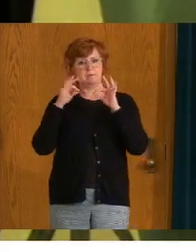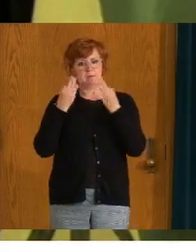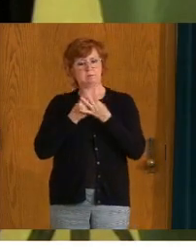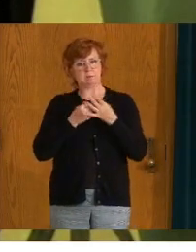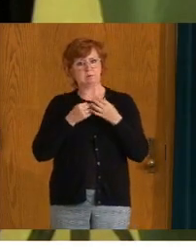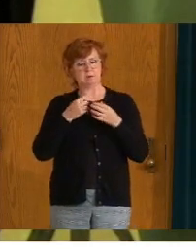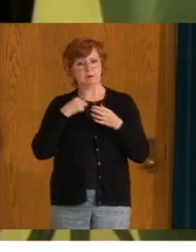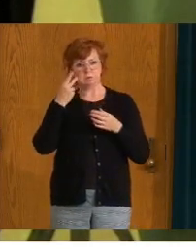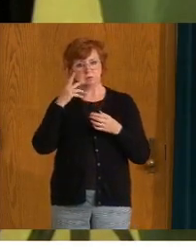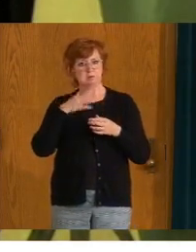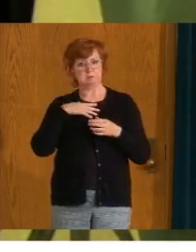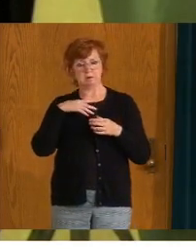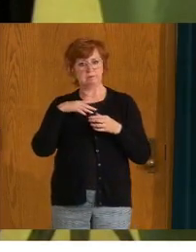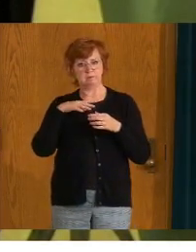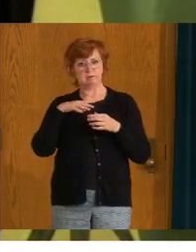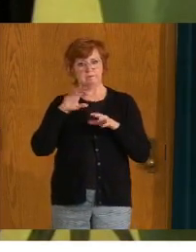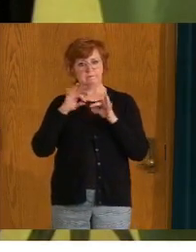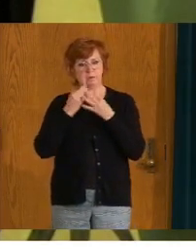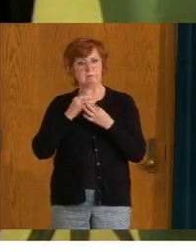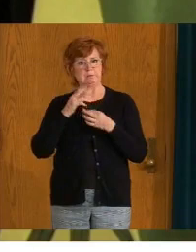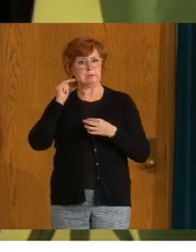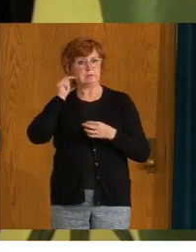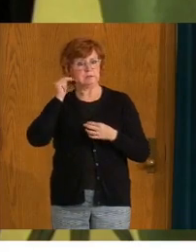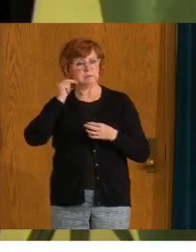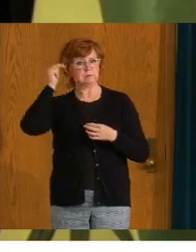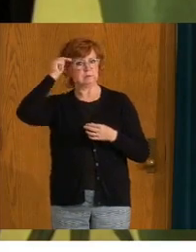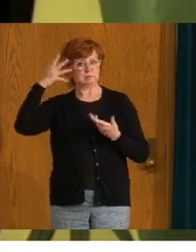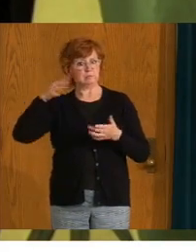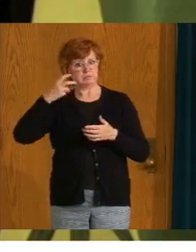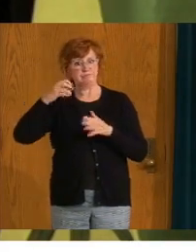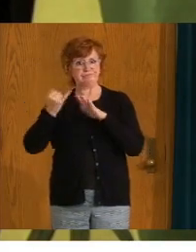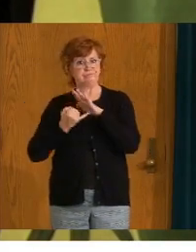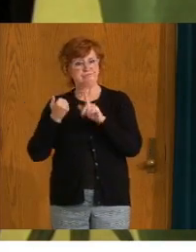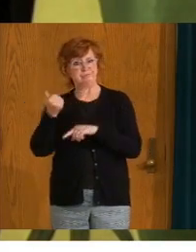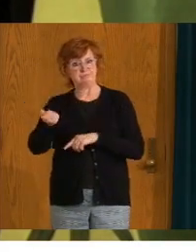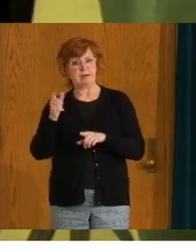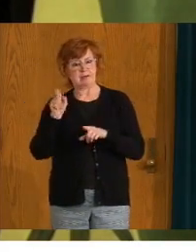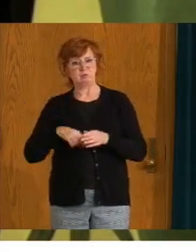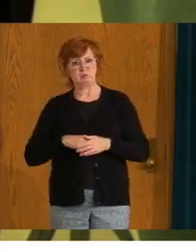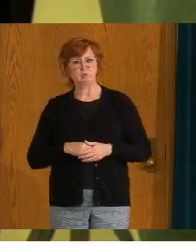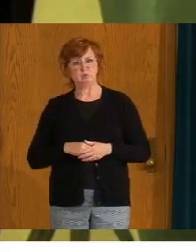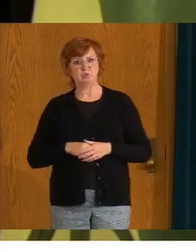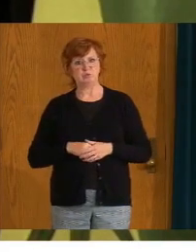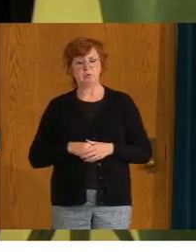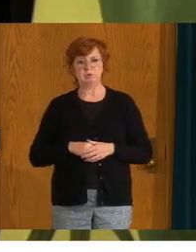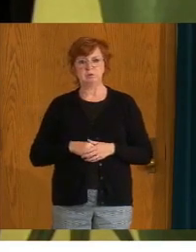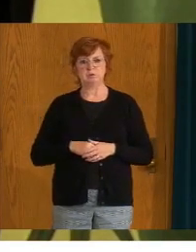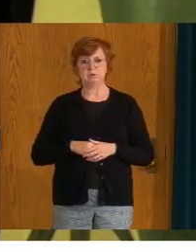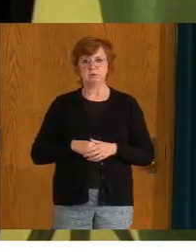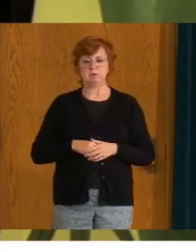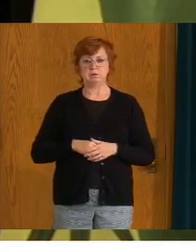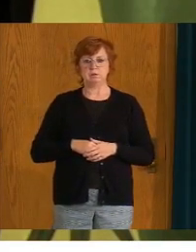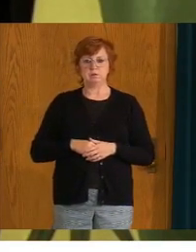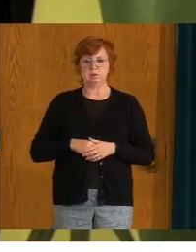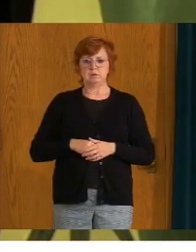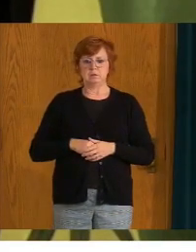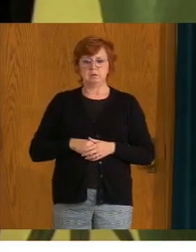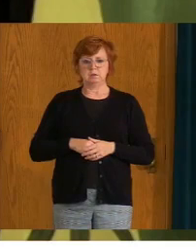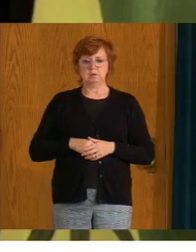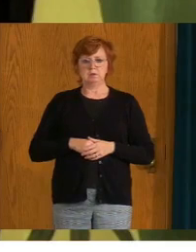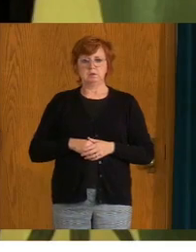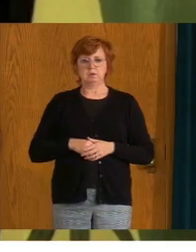self-isolate. If you're fully vaccinated, and plus a couple of weeks, that requirement, if you come into contact with